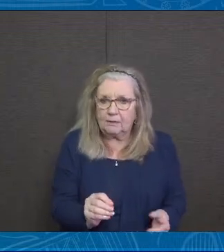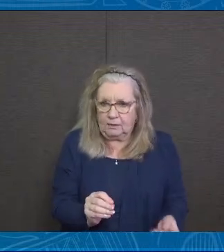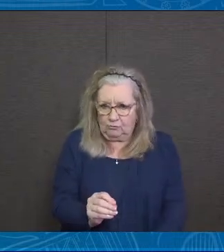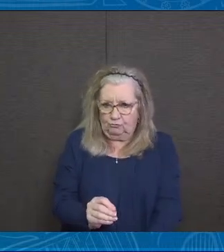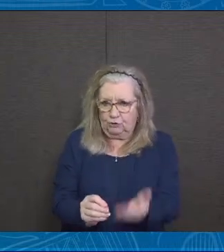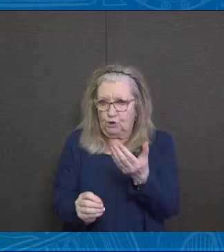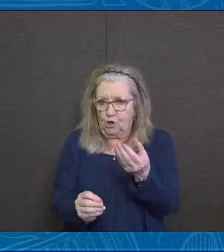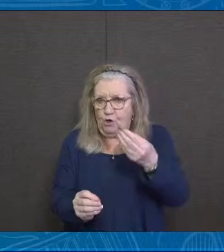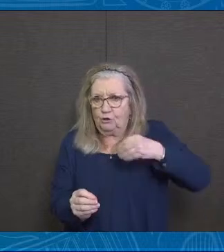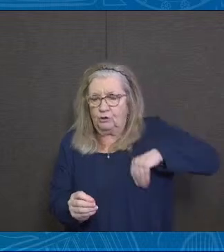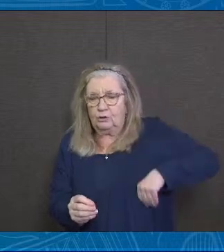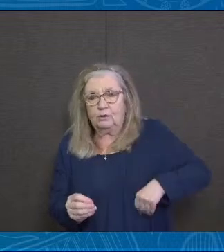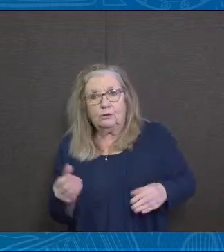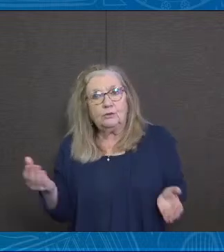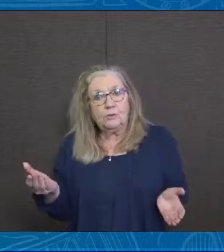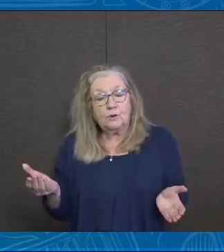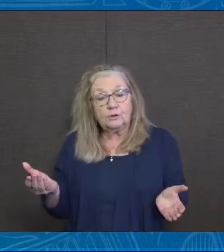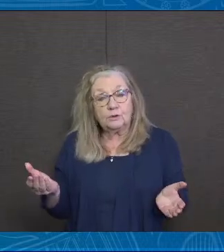cost allocation.